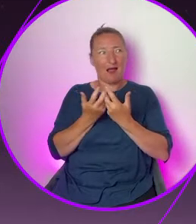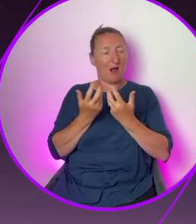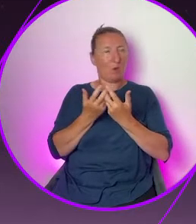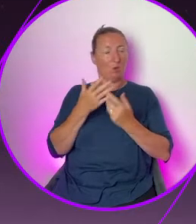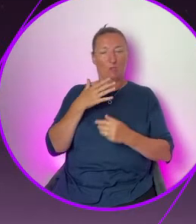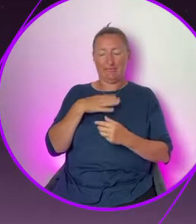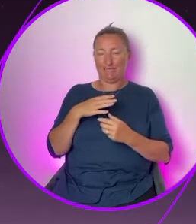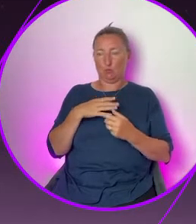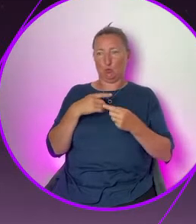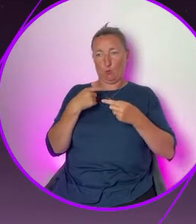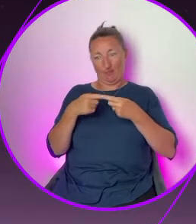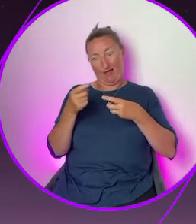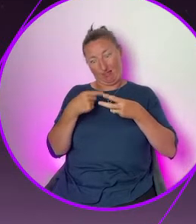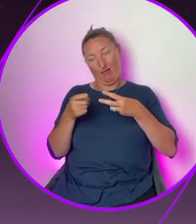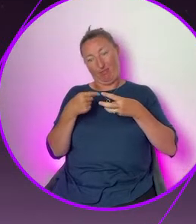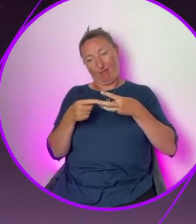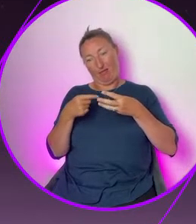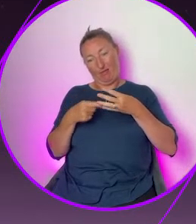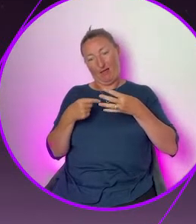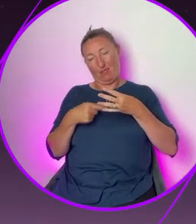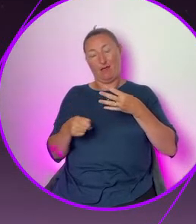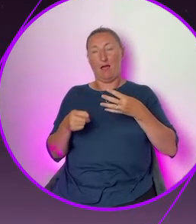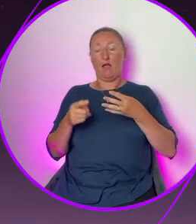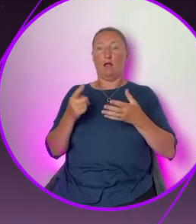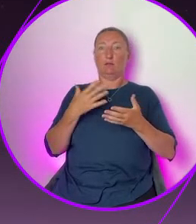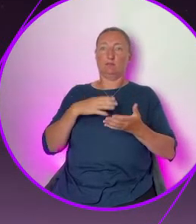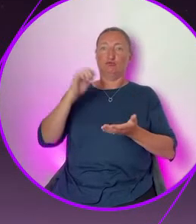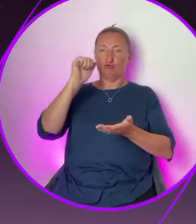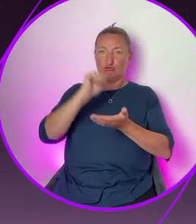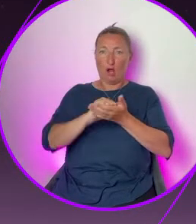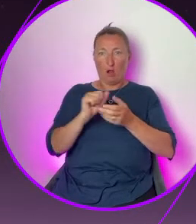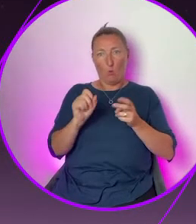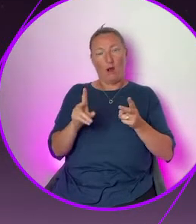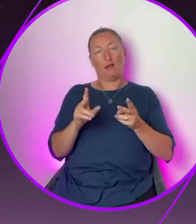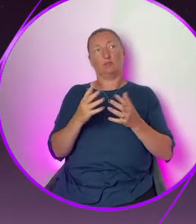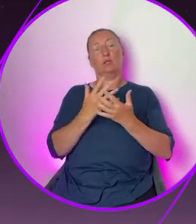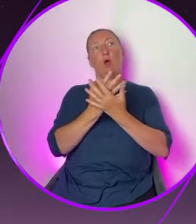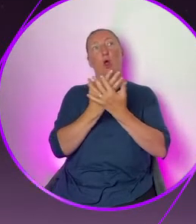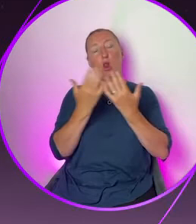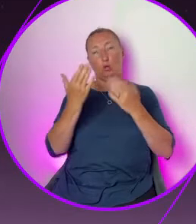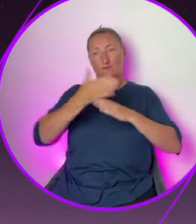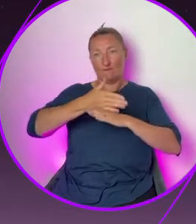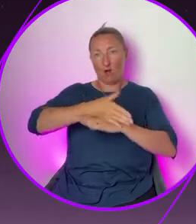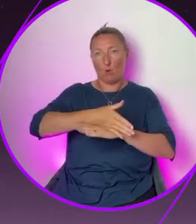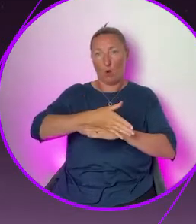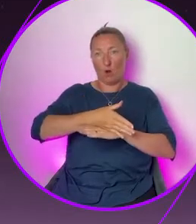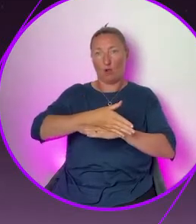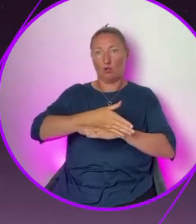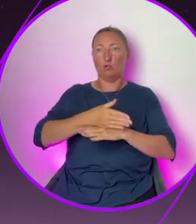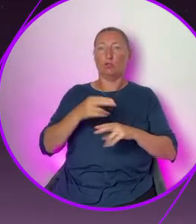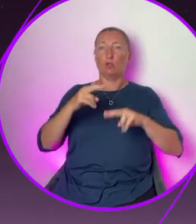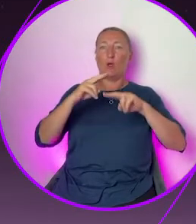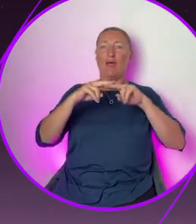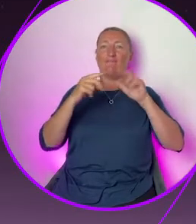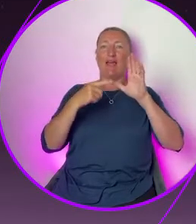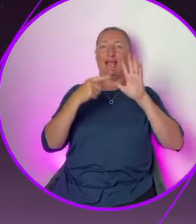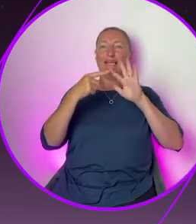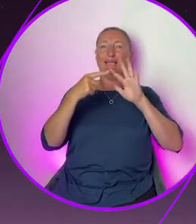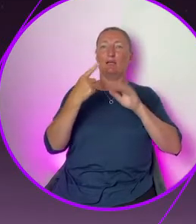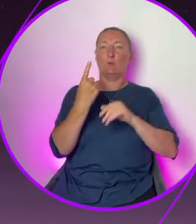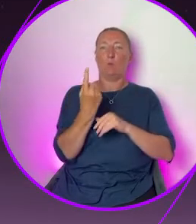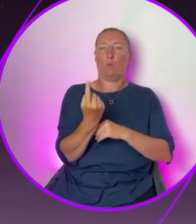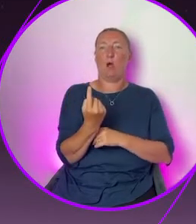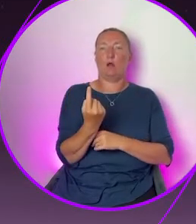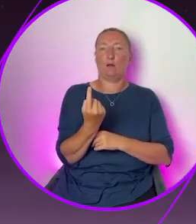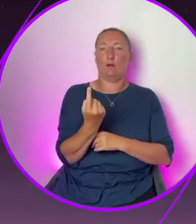to pull this off and to pull it off well is significant. So in Phase 1, we have pointed to a